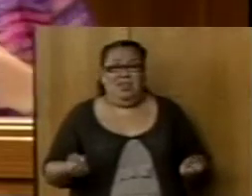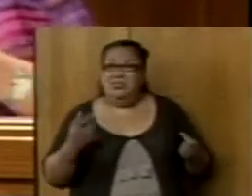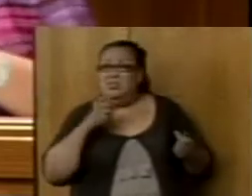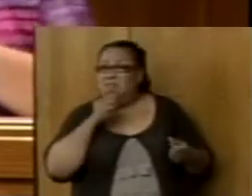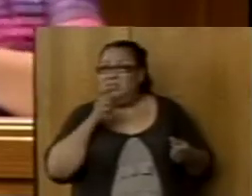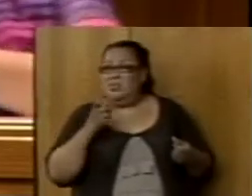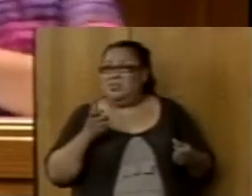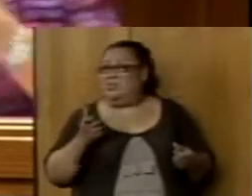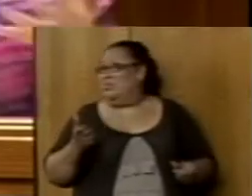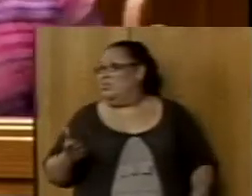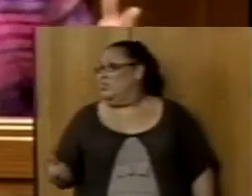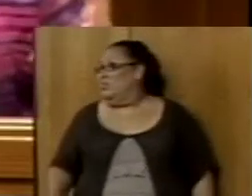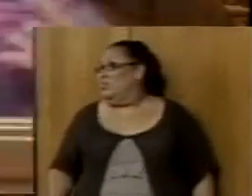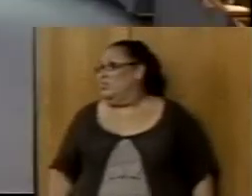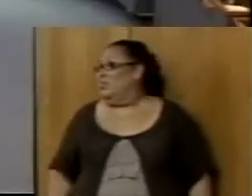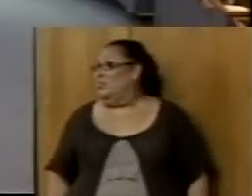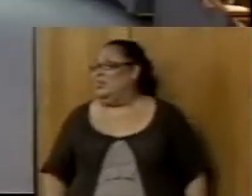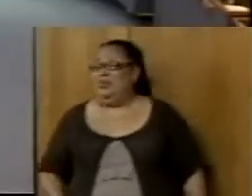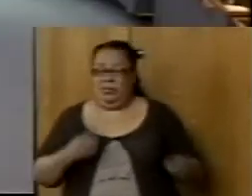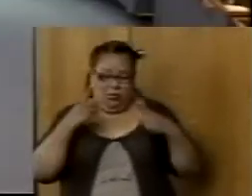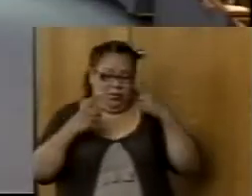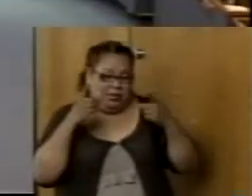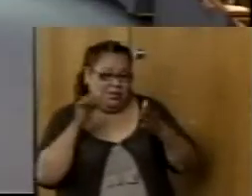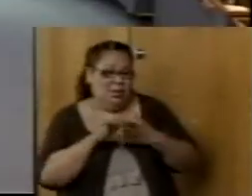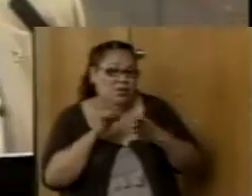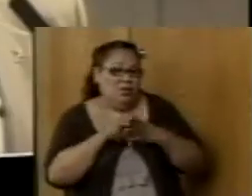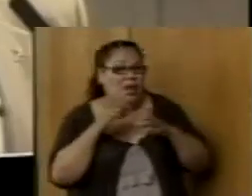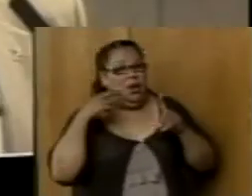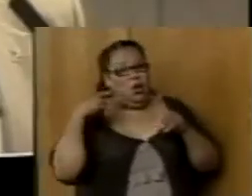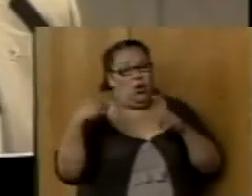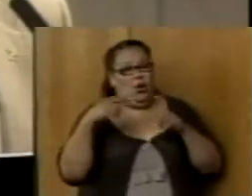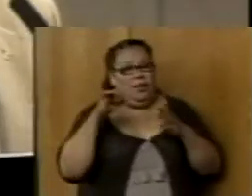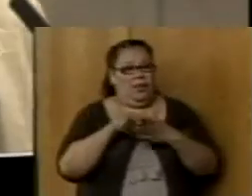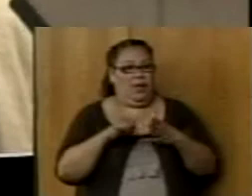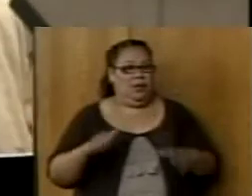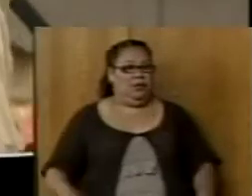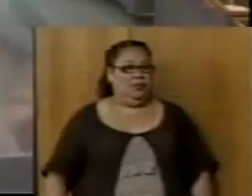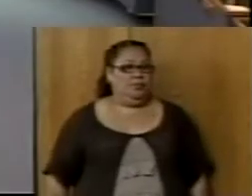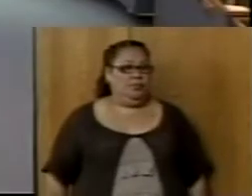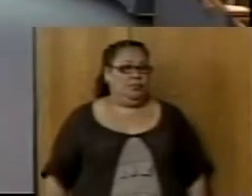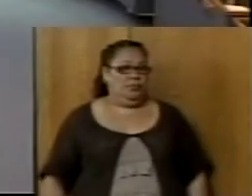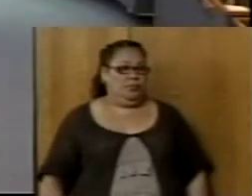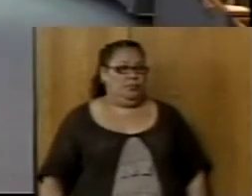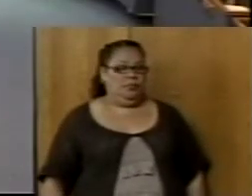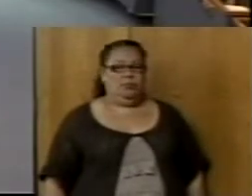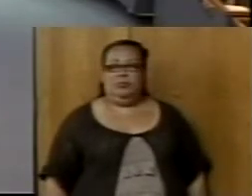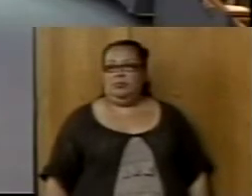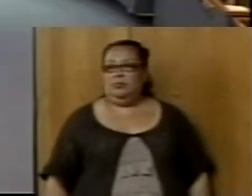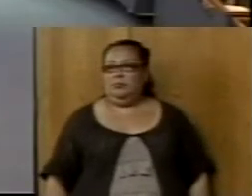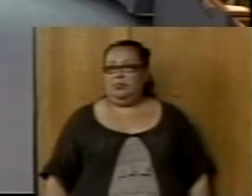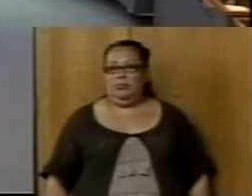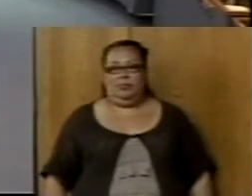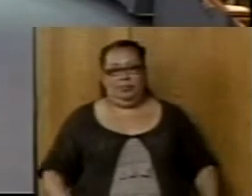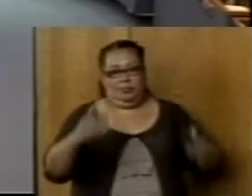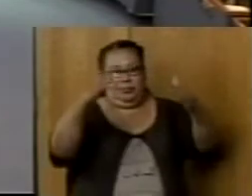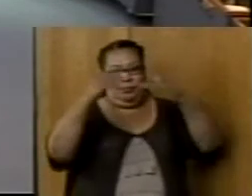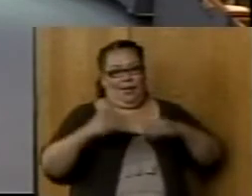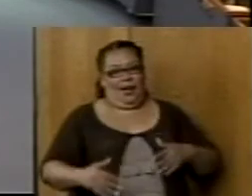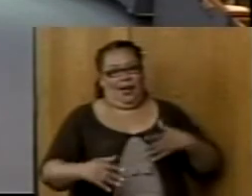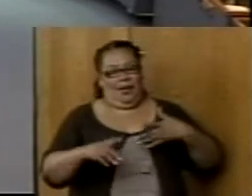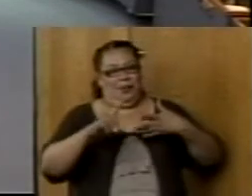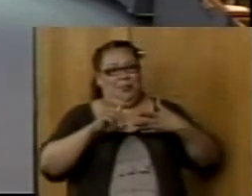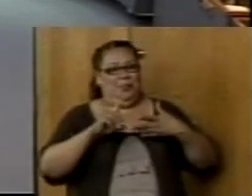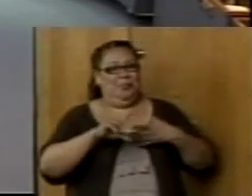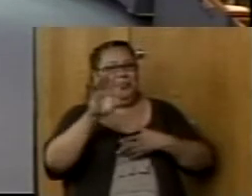and blood. So Mr. Barbosa, you consider that and you look into it? Absolutely, Thank you, Doctor. sir. Thank you so much. I so appreciate it. Moving on to item 9,